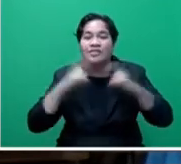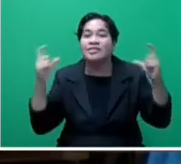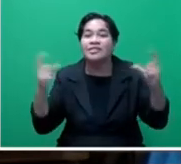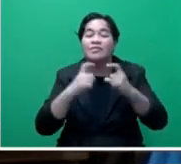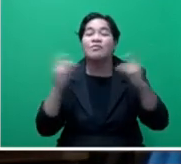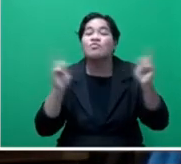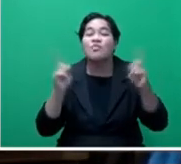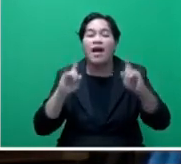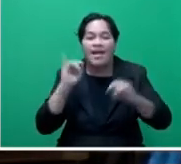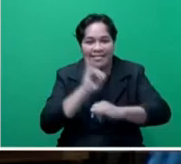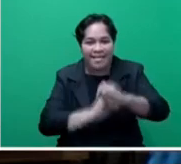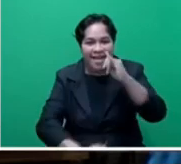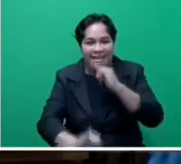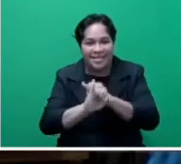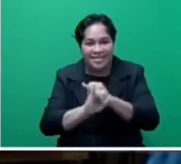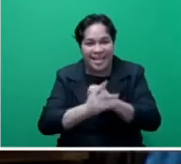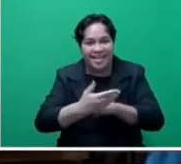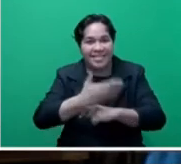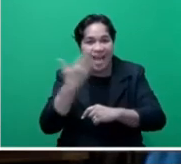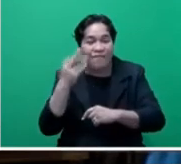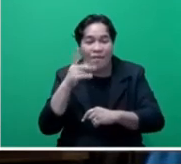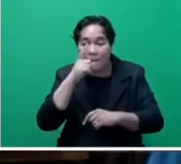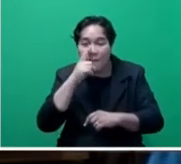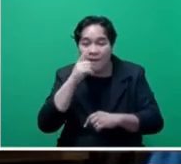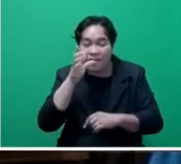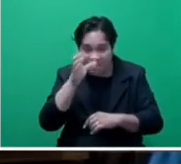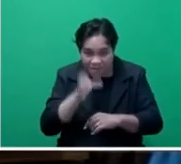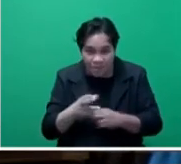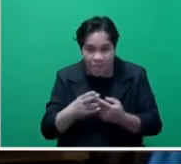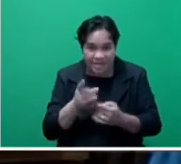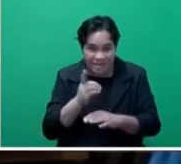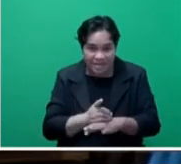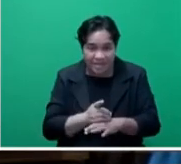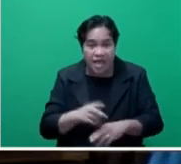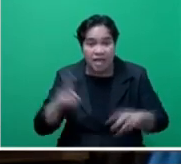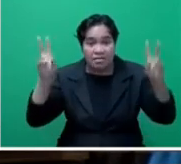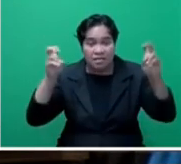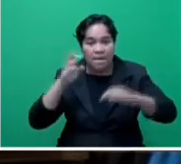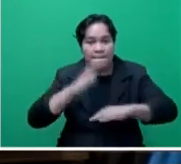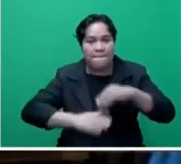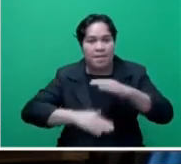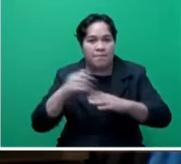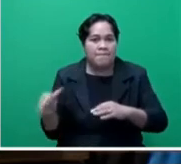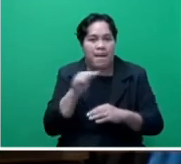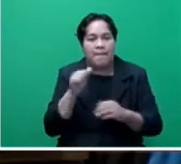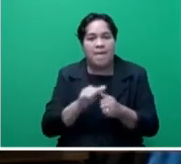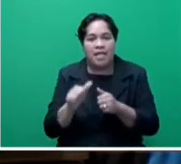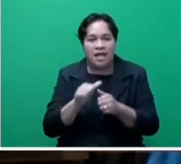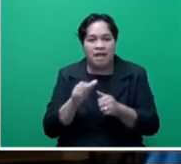the International Day for Persons with Disabilities with the theme, Building Back Better toward a disability